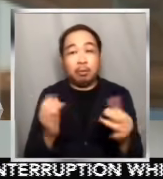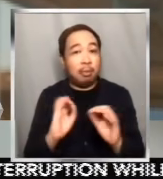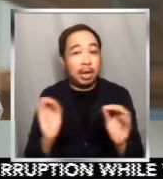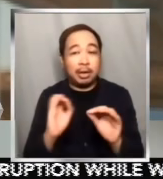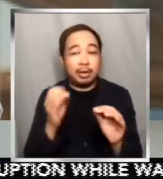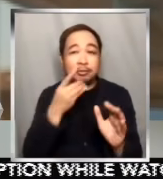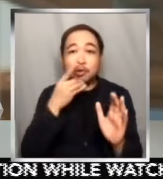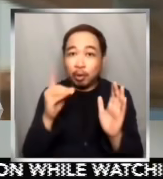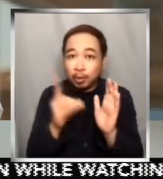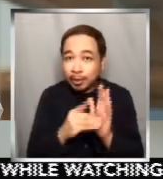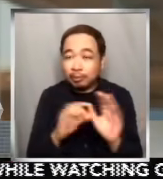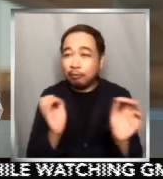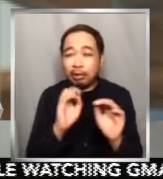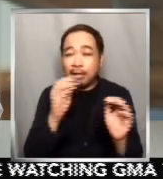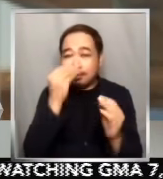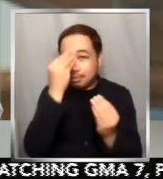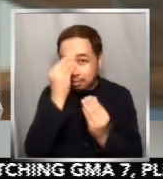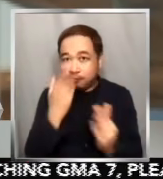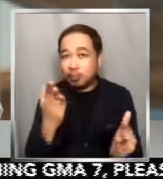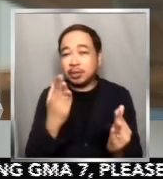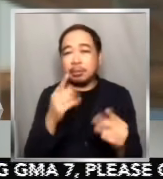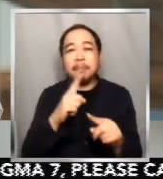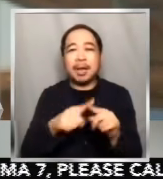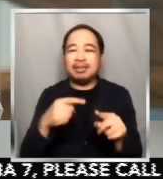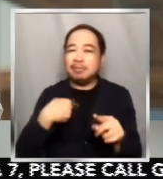stand up for BCDA.